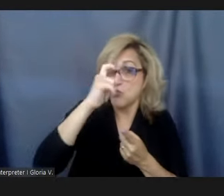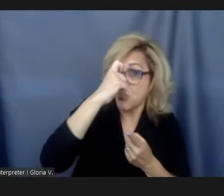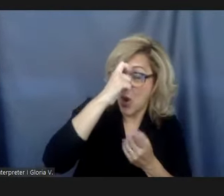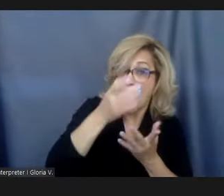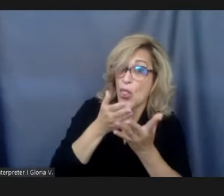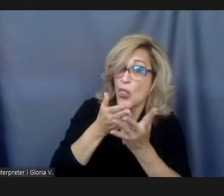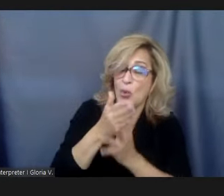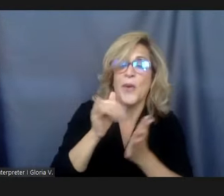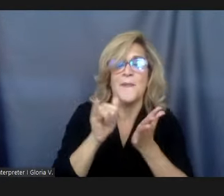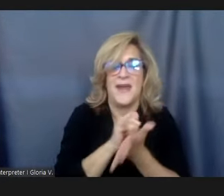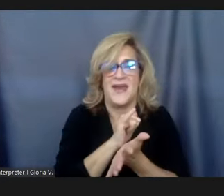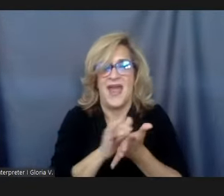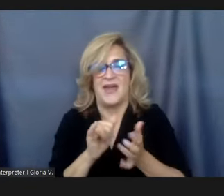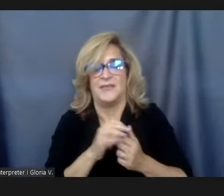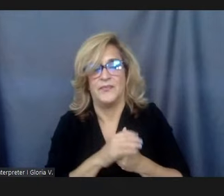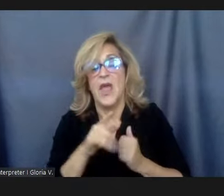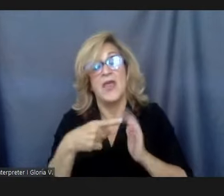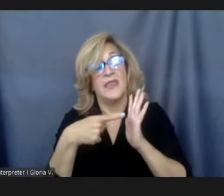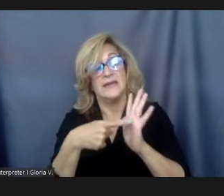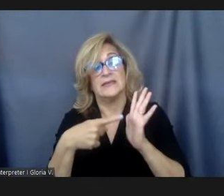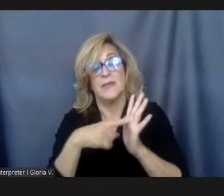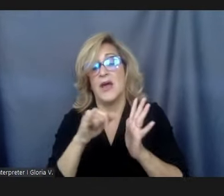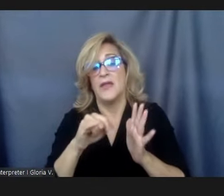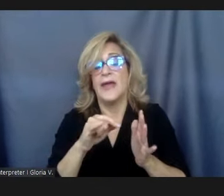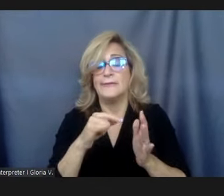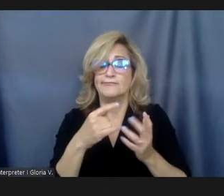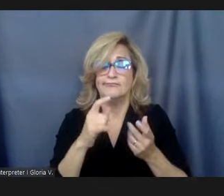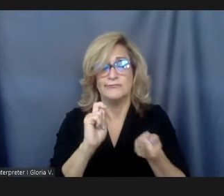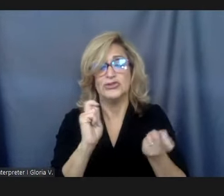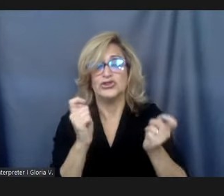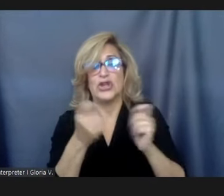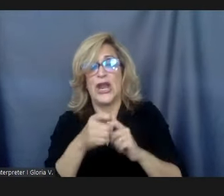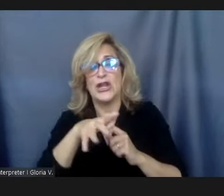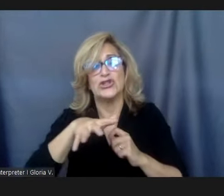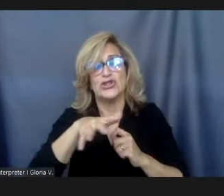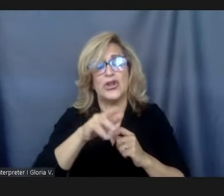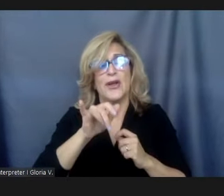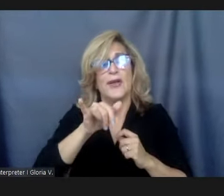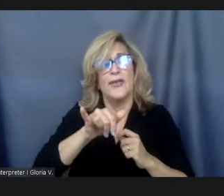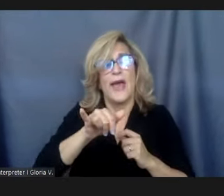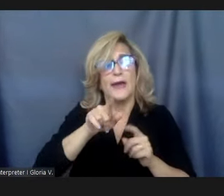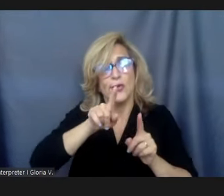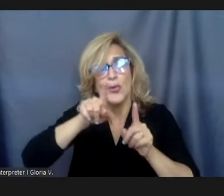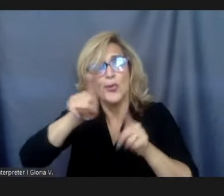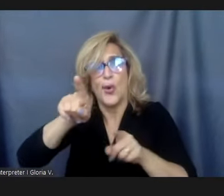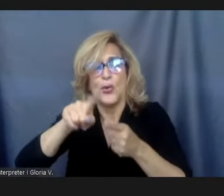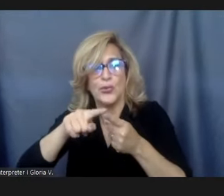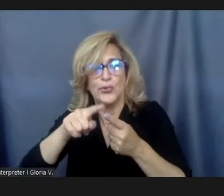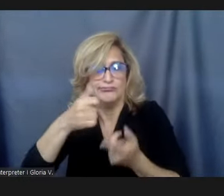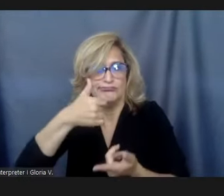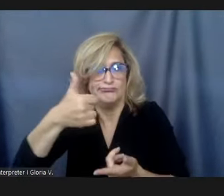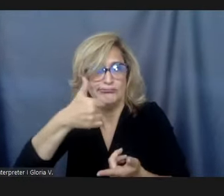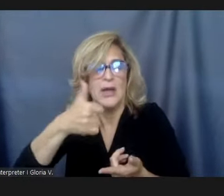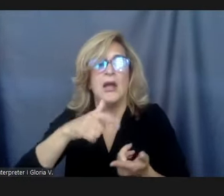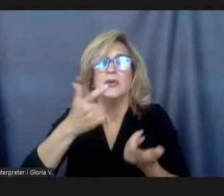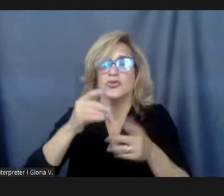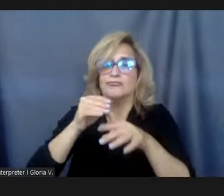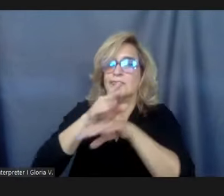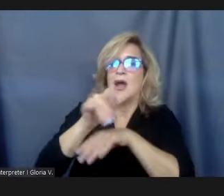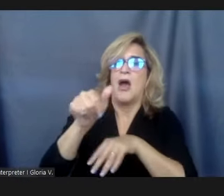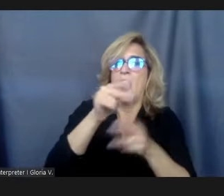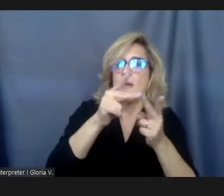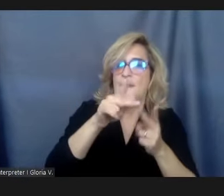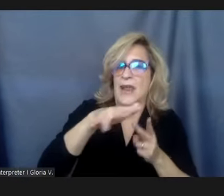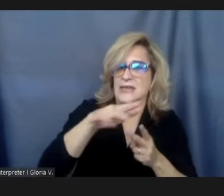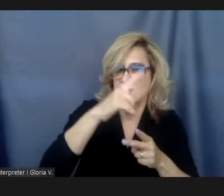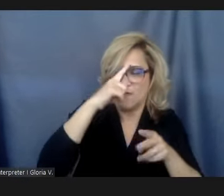Preliminary modeling indicates that some of these drivers may change their routes and traffic may increase in certain locations depending upon scenario. We will be looking more